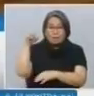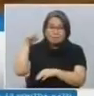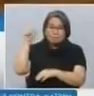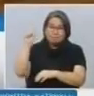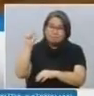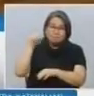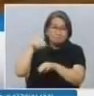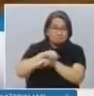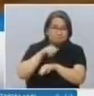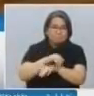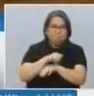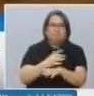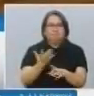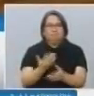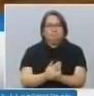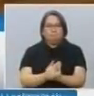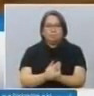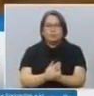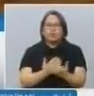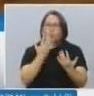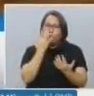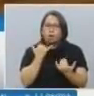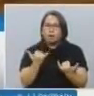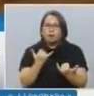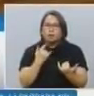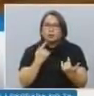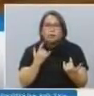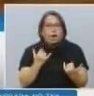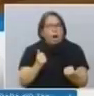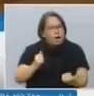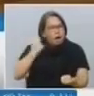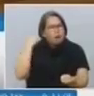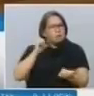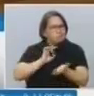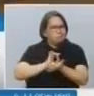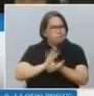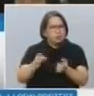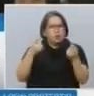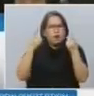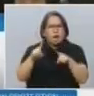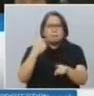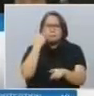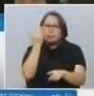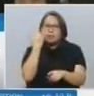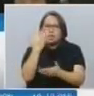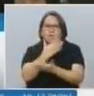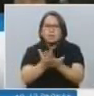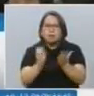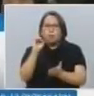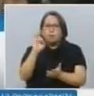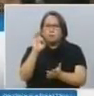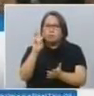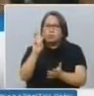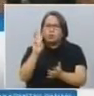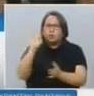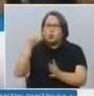international partners. This is why we strongly condemn the deaths and abuses experienced by Filipino migrant workers at the hands